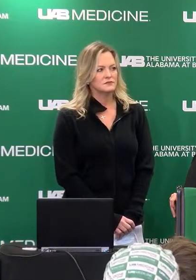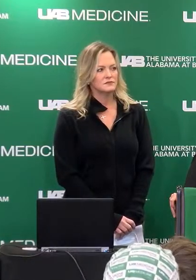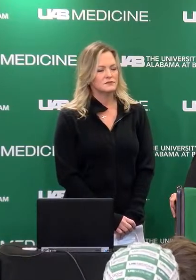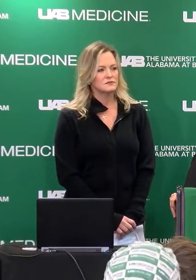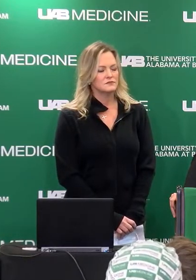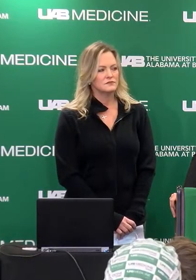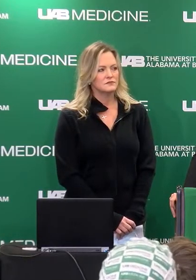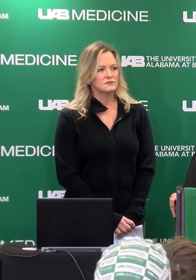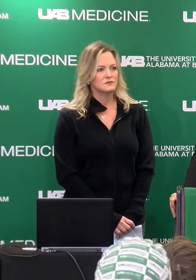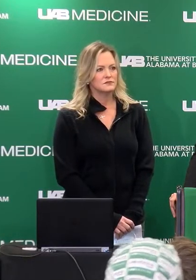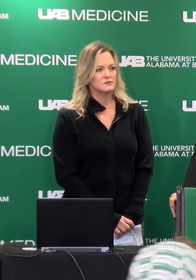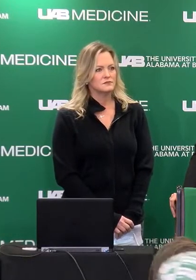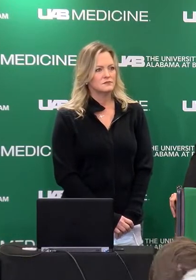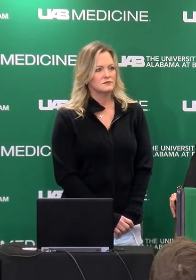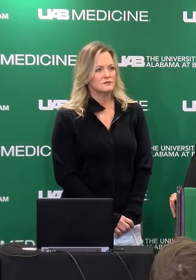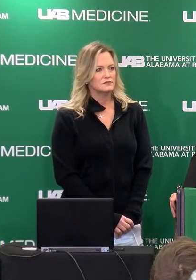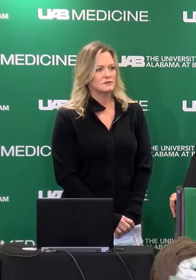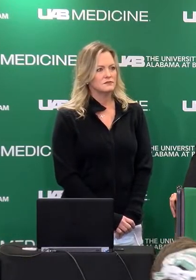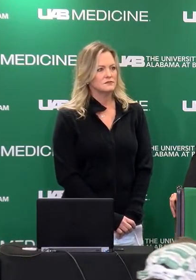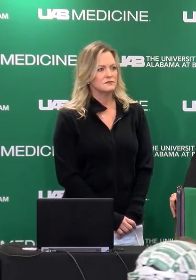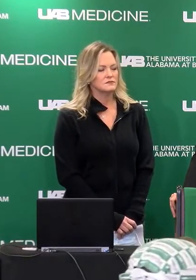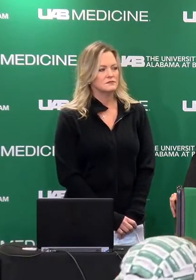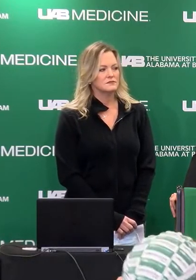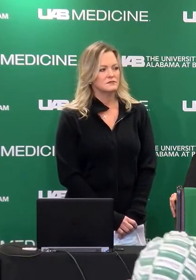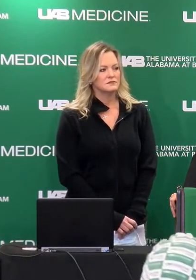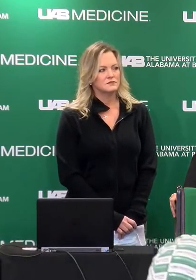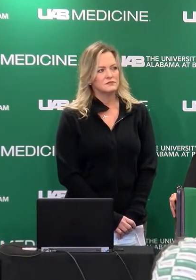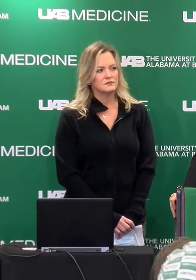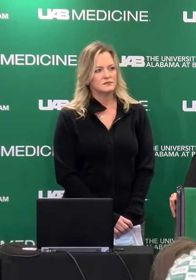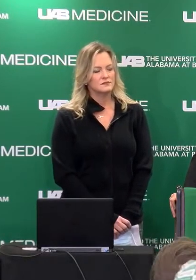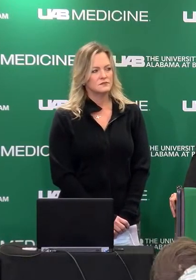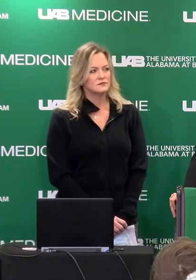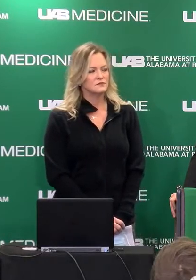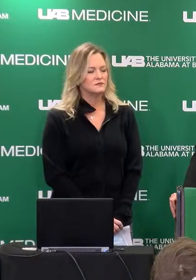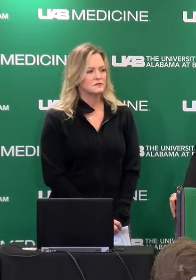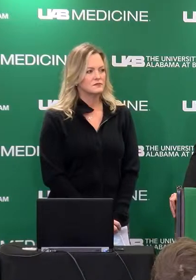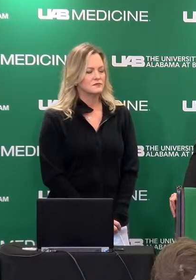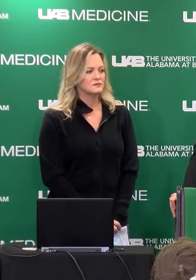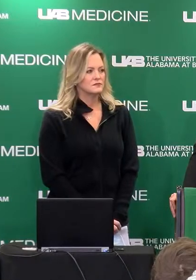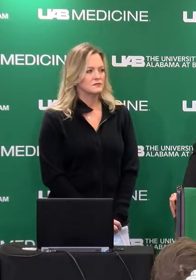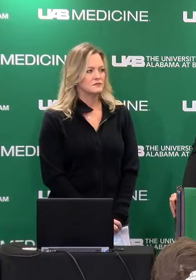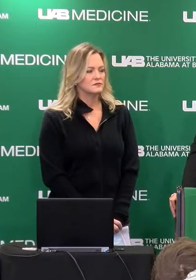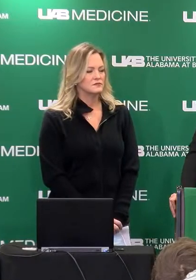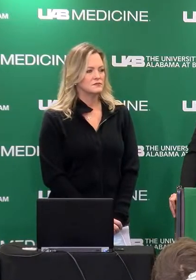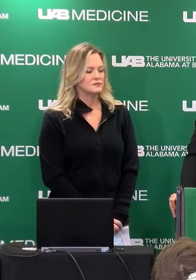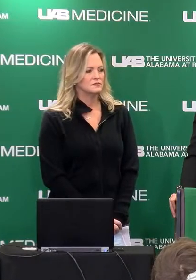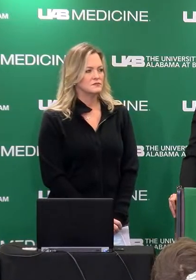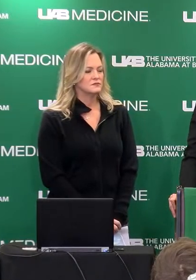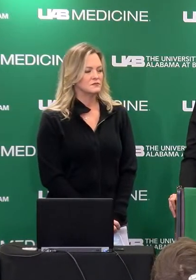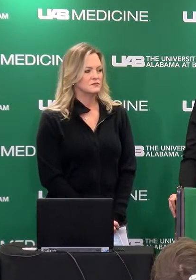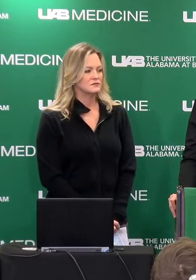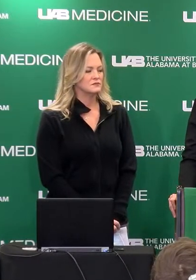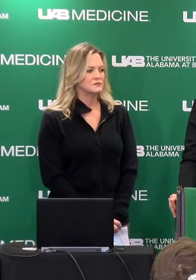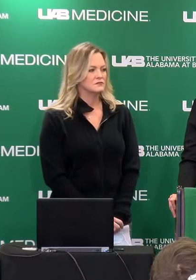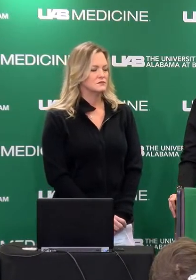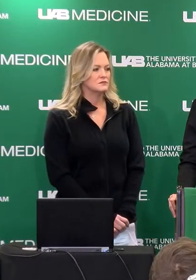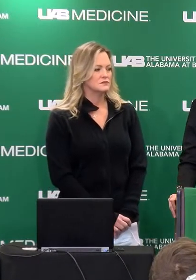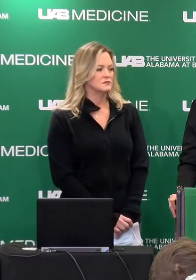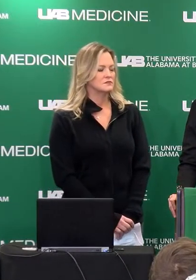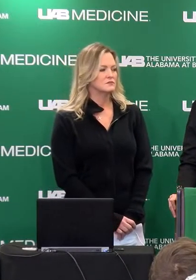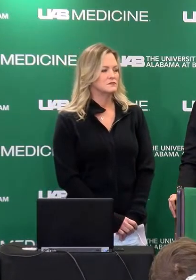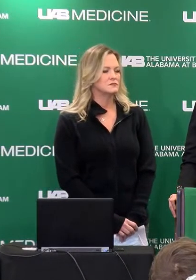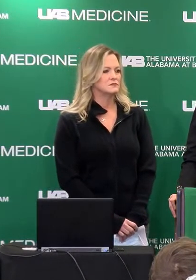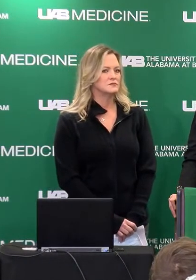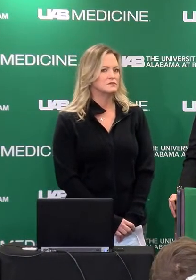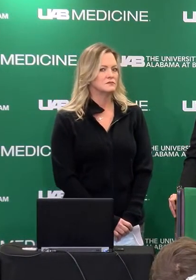specific flow crossmatch has been developed and then actually validated. So we predicted with a negative crossmatch